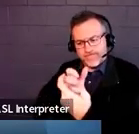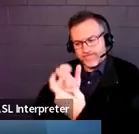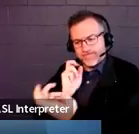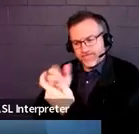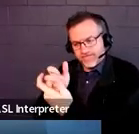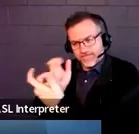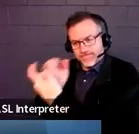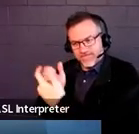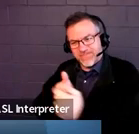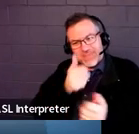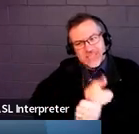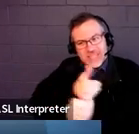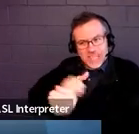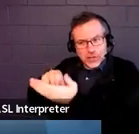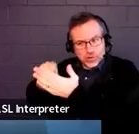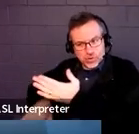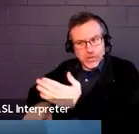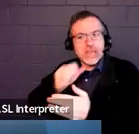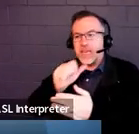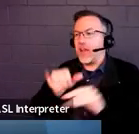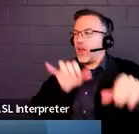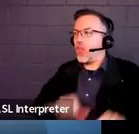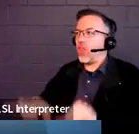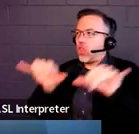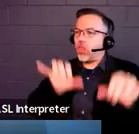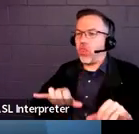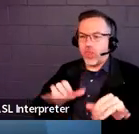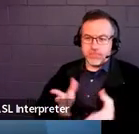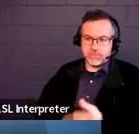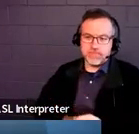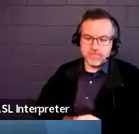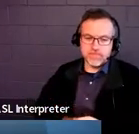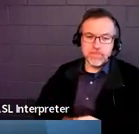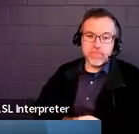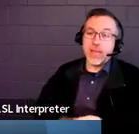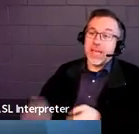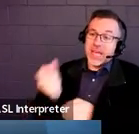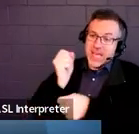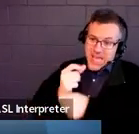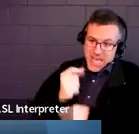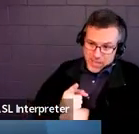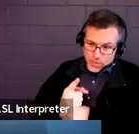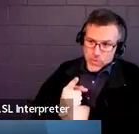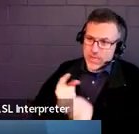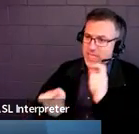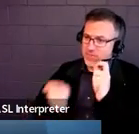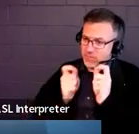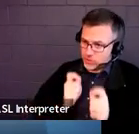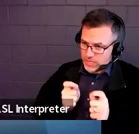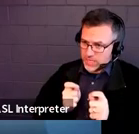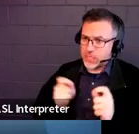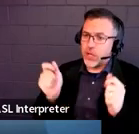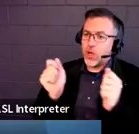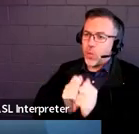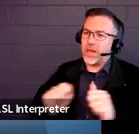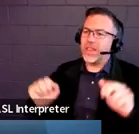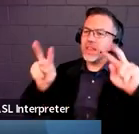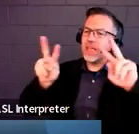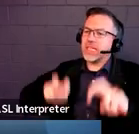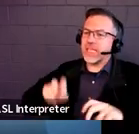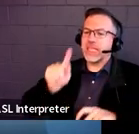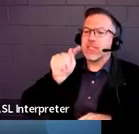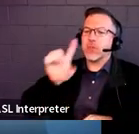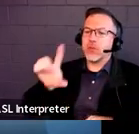updated is very important, not just copied and pasted. Annually updated with an assessment tool that speaks to